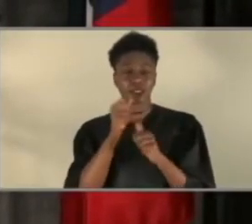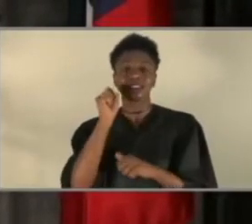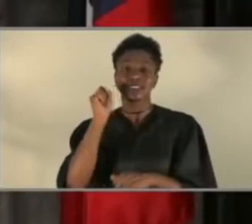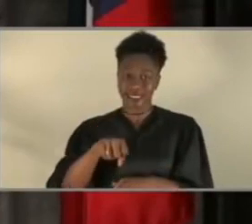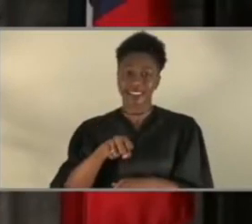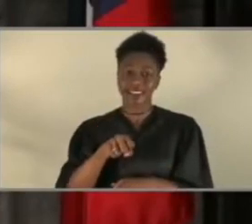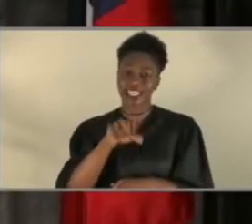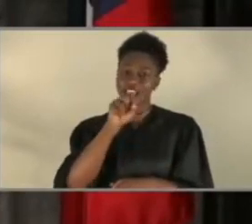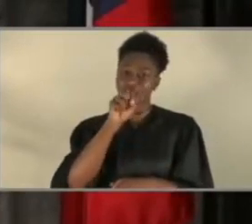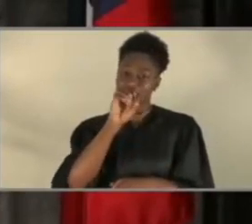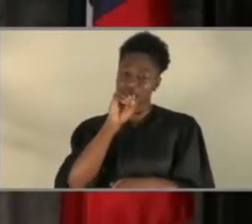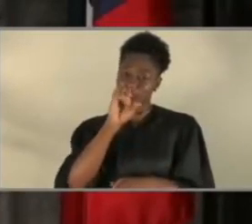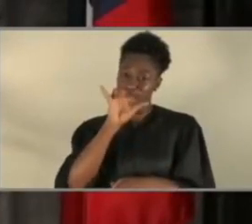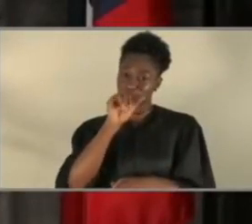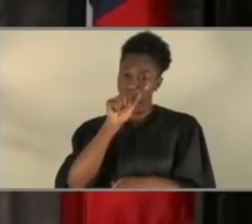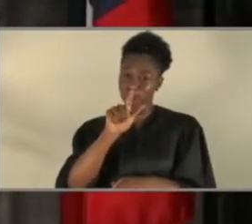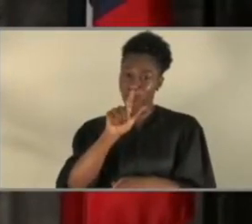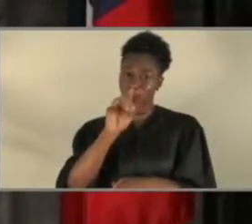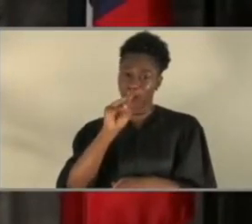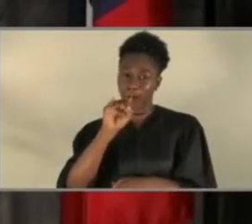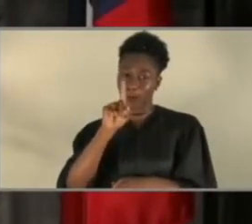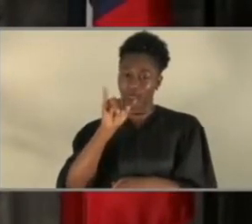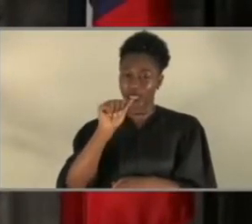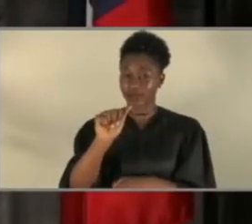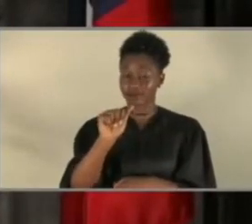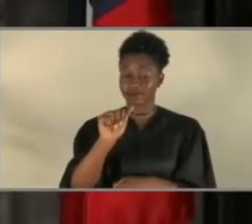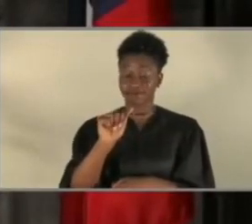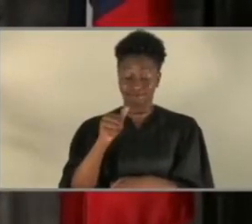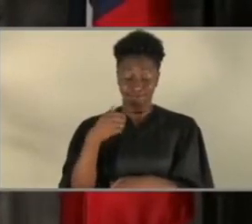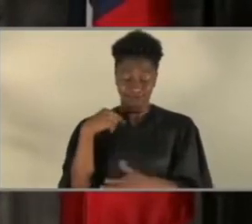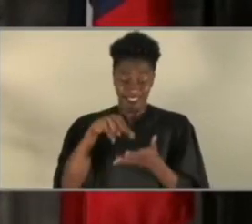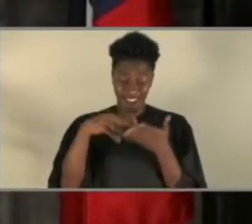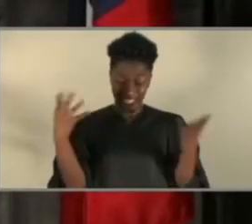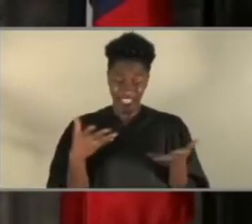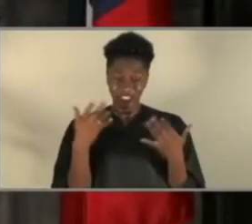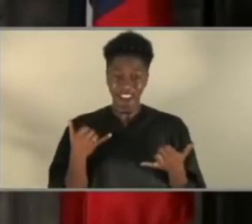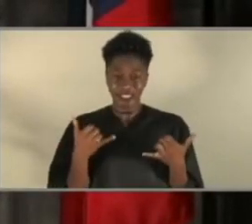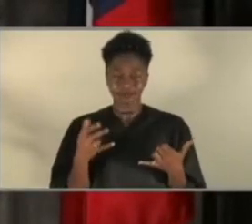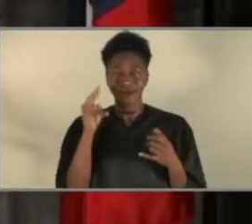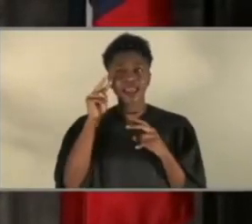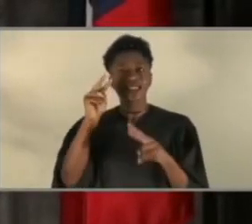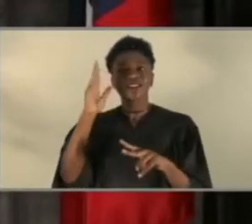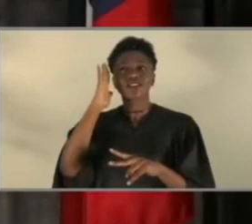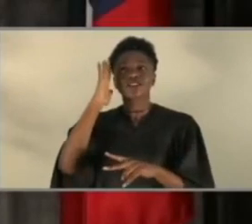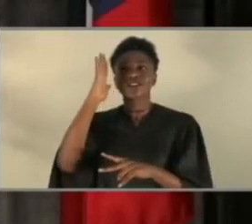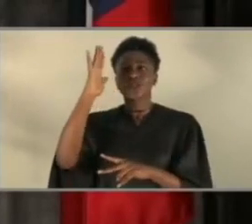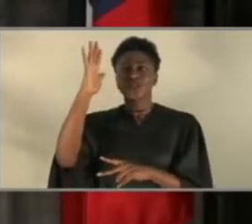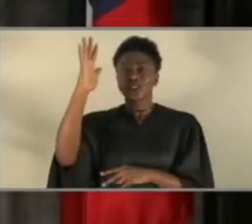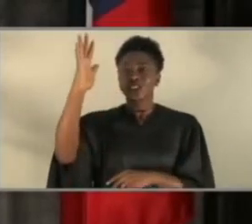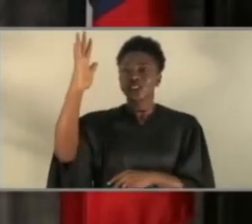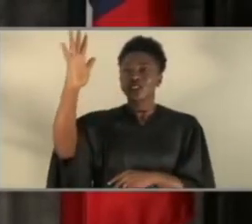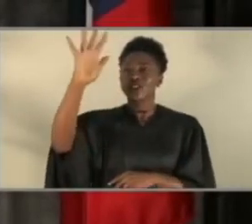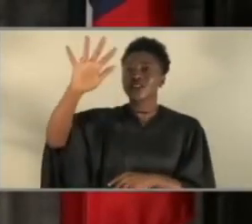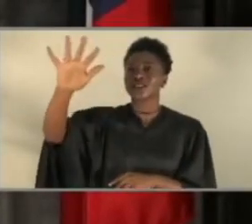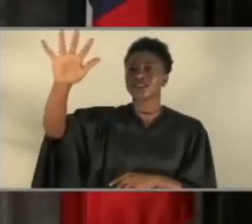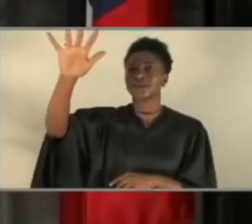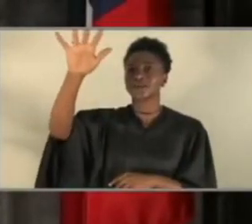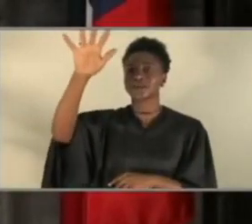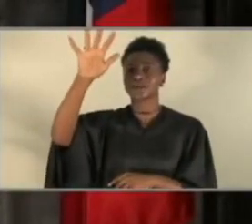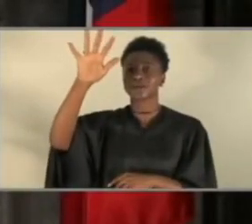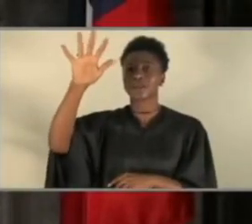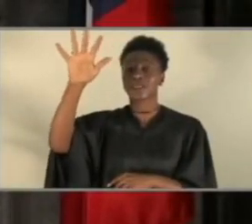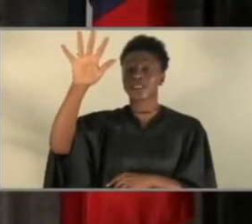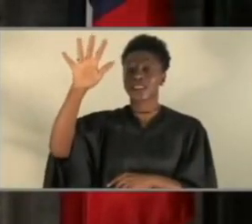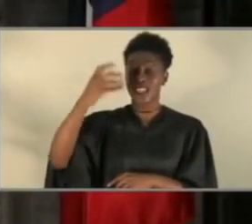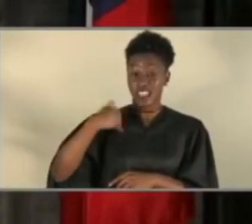However, as I stand before you today, I can see the future looming ahead of me. If we were as